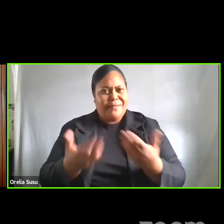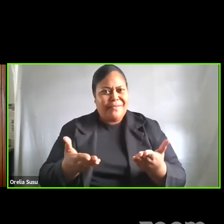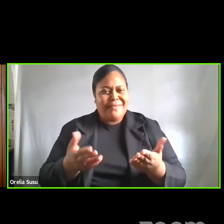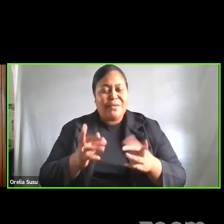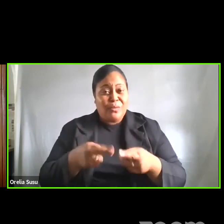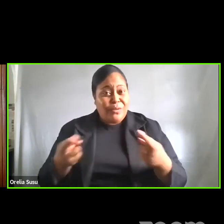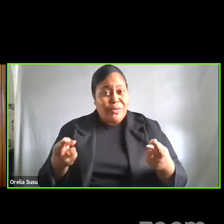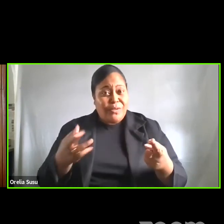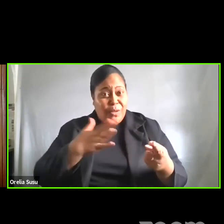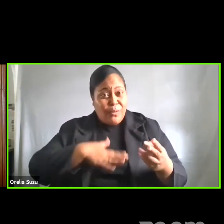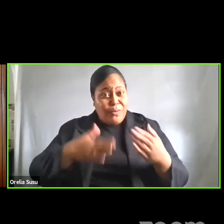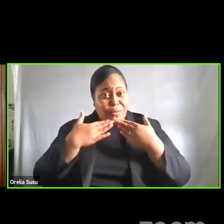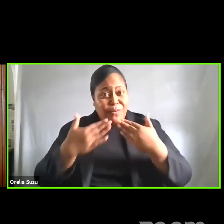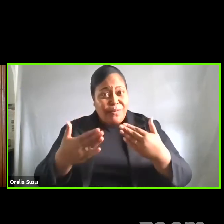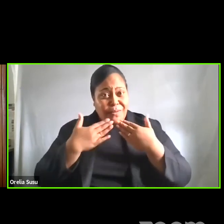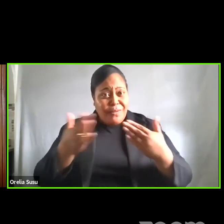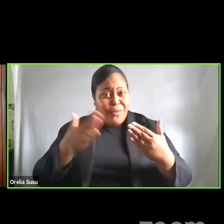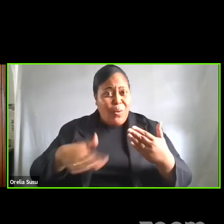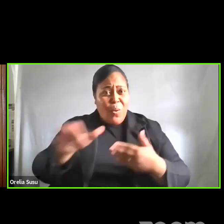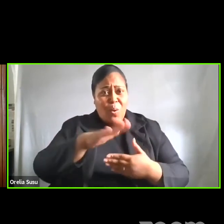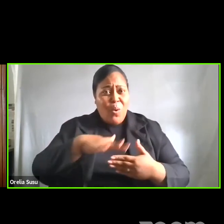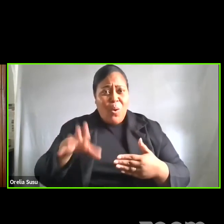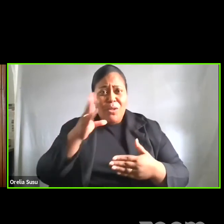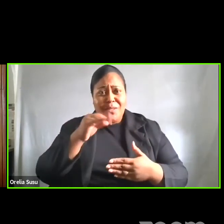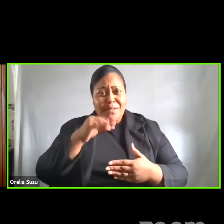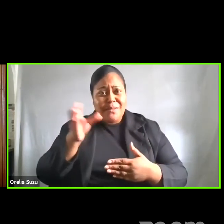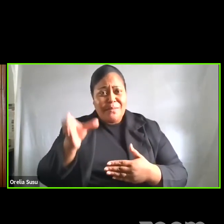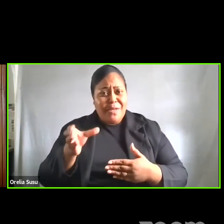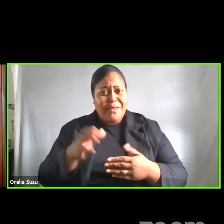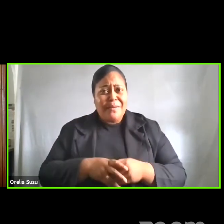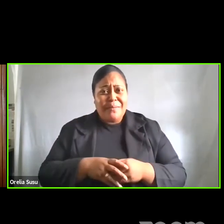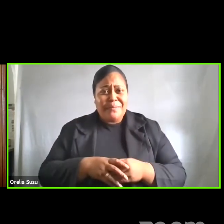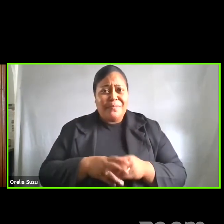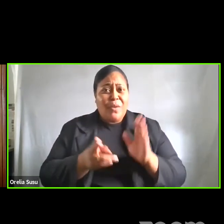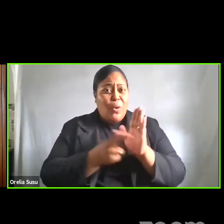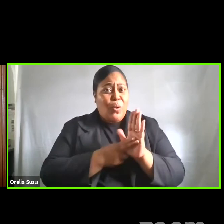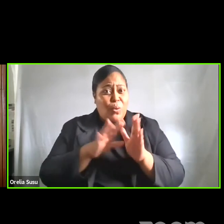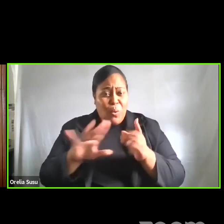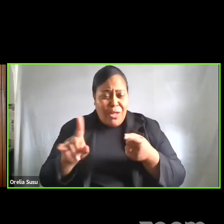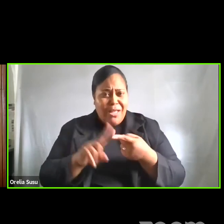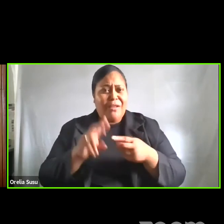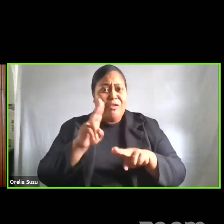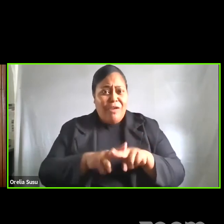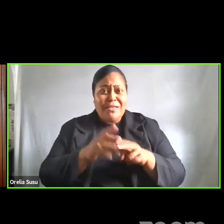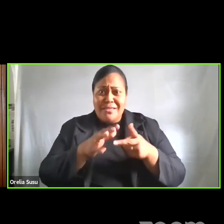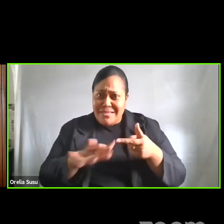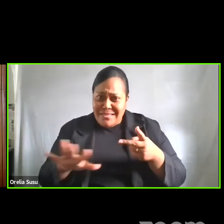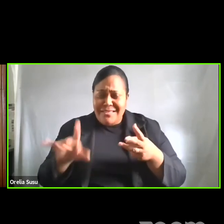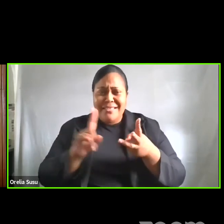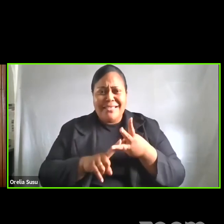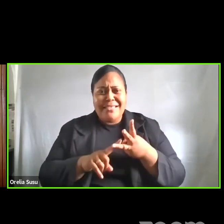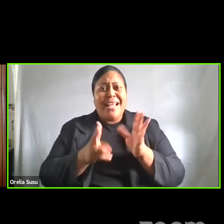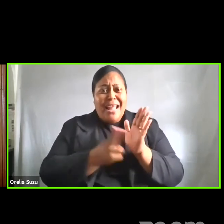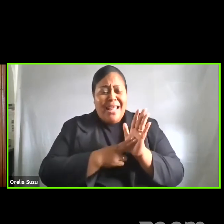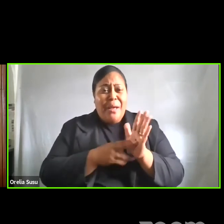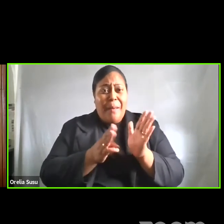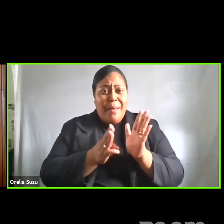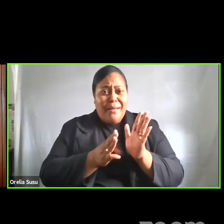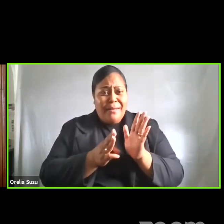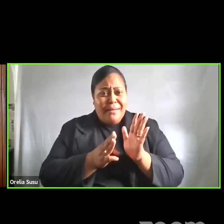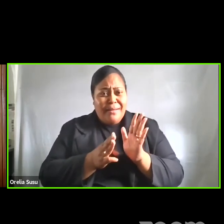to thanks all the wonderful speakers, Nolina Mbulivo, Francis Tawake and Vika Kalokalo, the technical working group